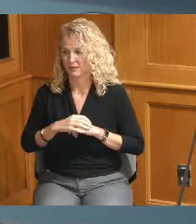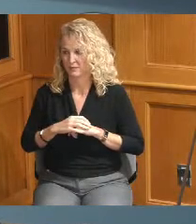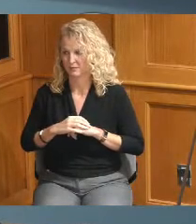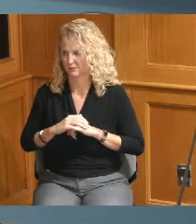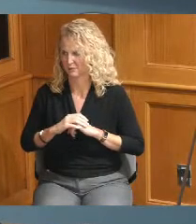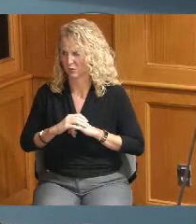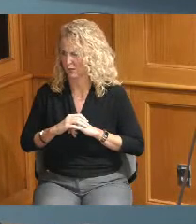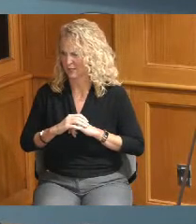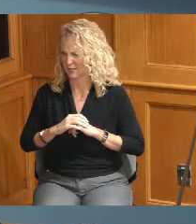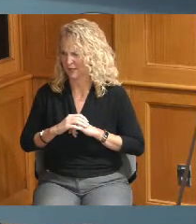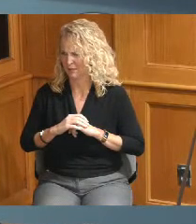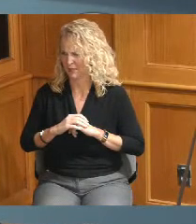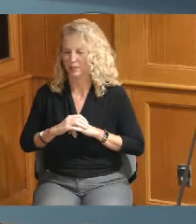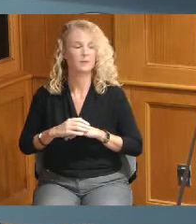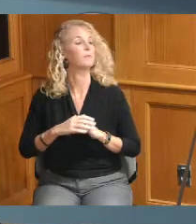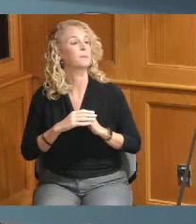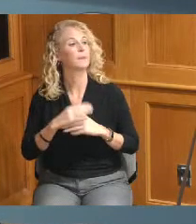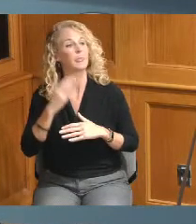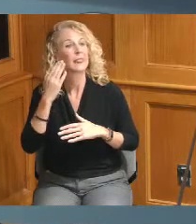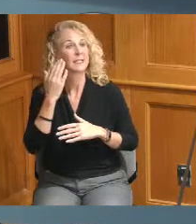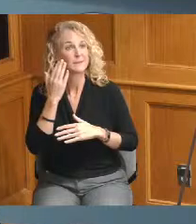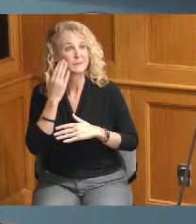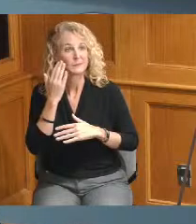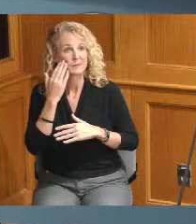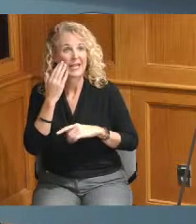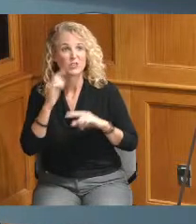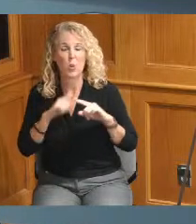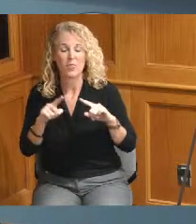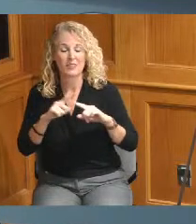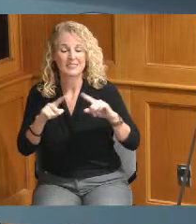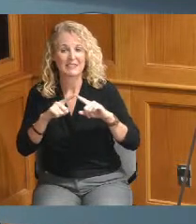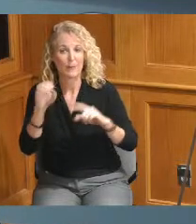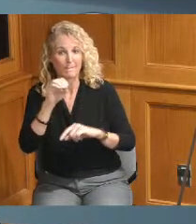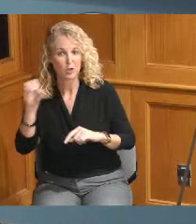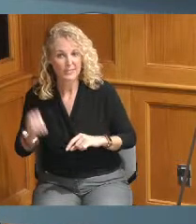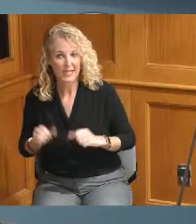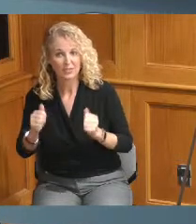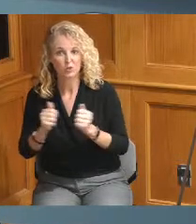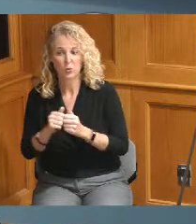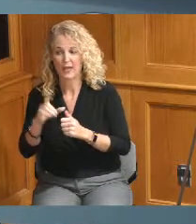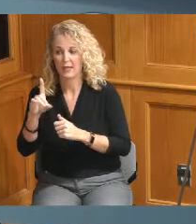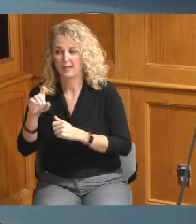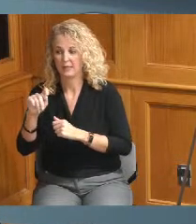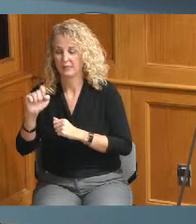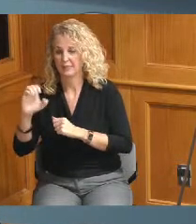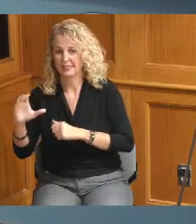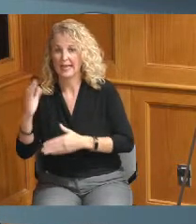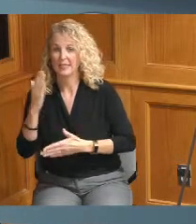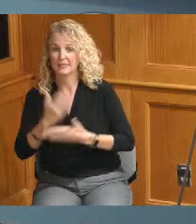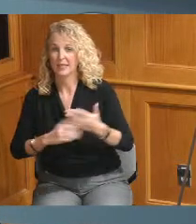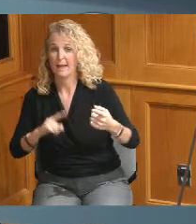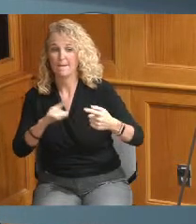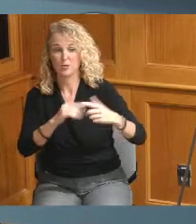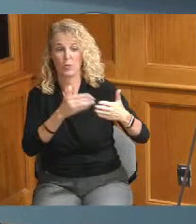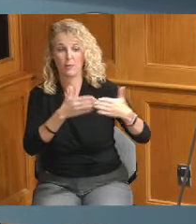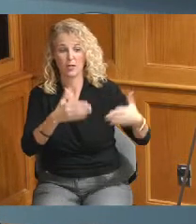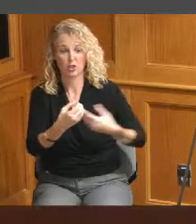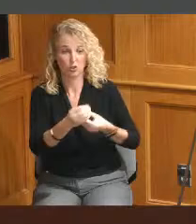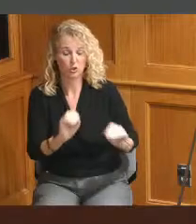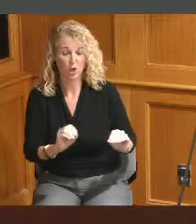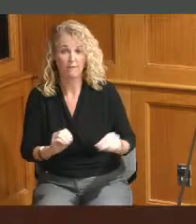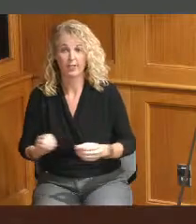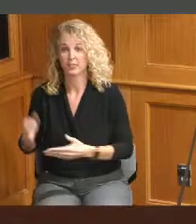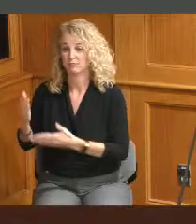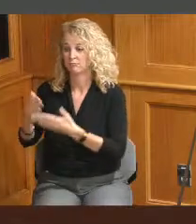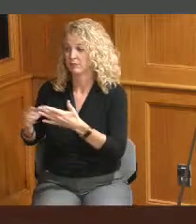Commissioner, I know that there are different percentages for the DTAC, some of which go to the prosecutor's office, I think some to the treasurer's office, some